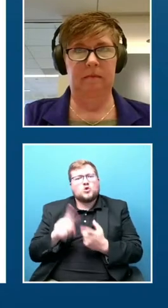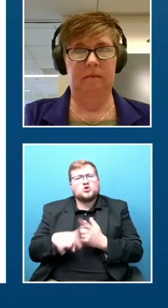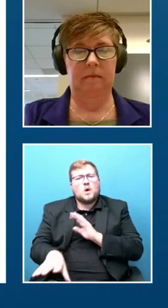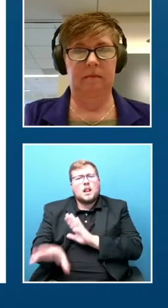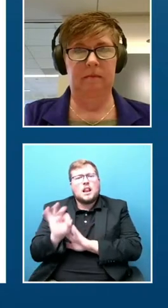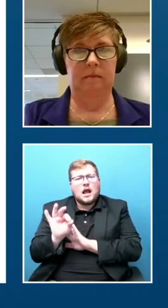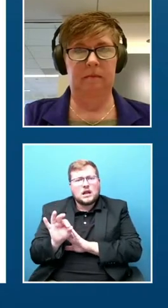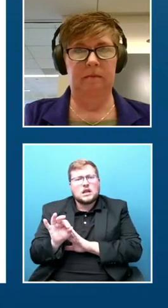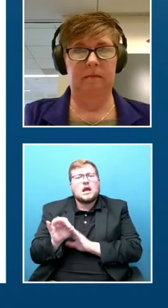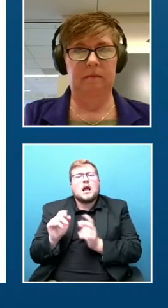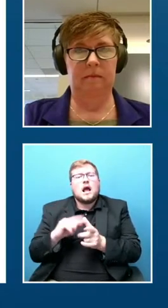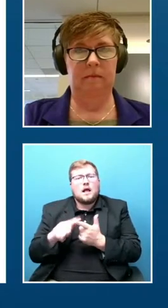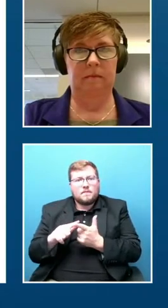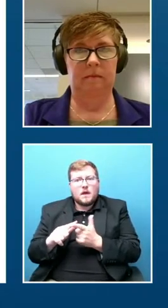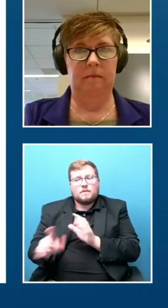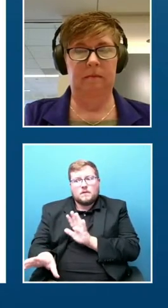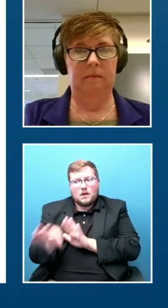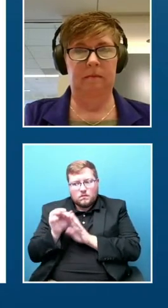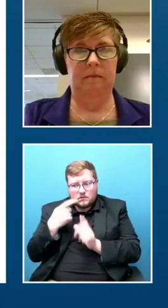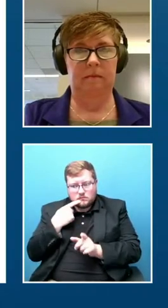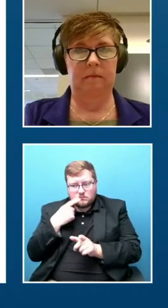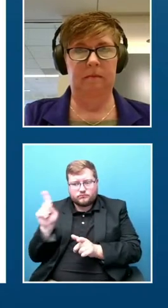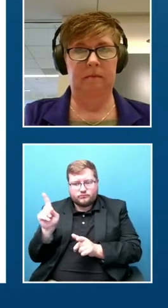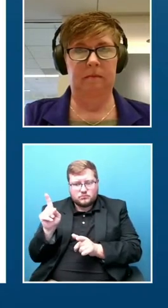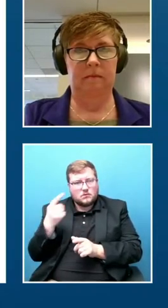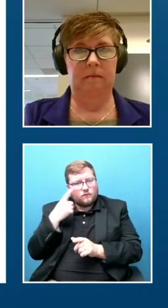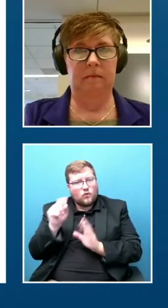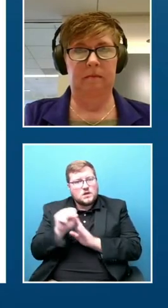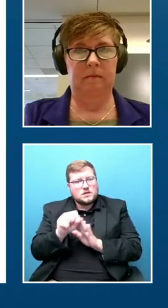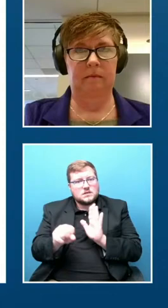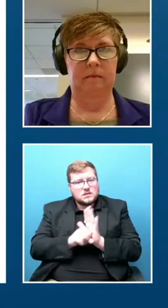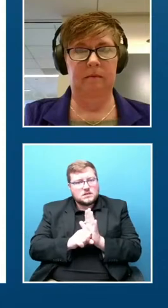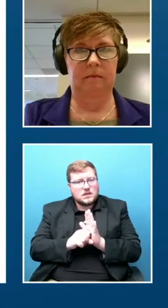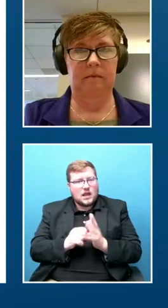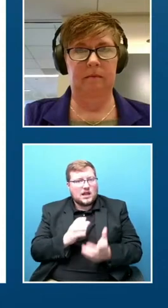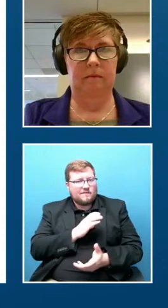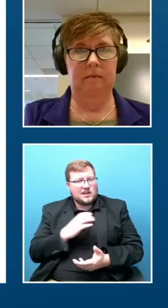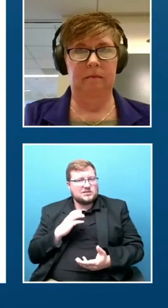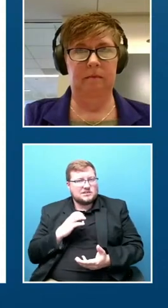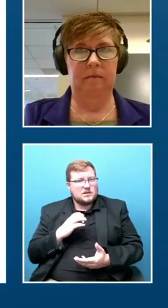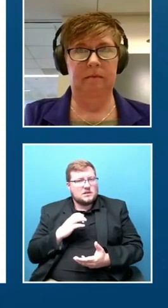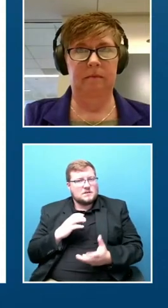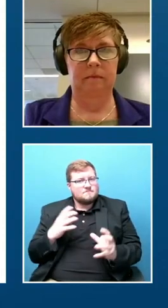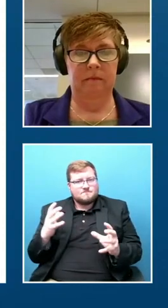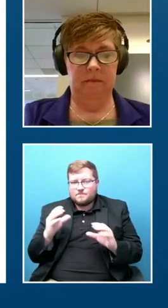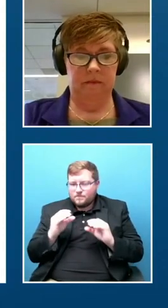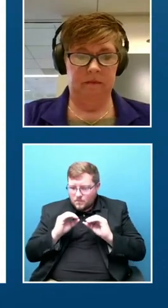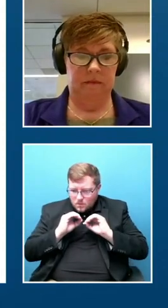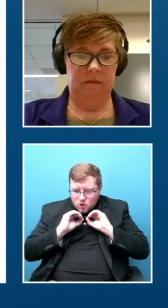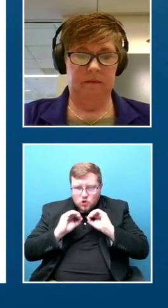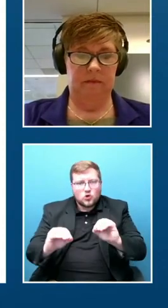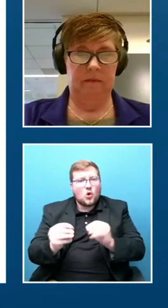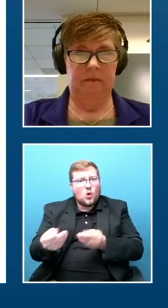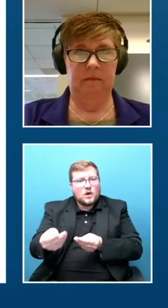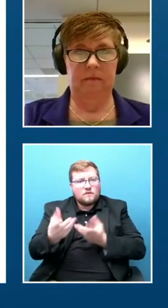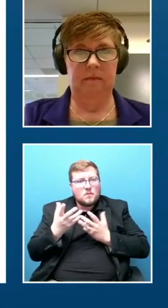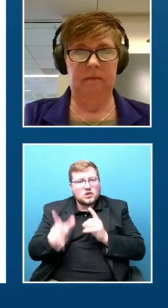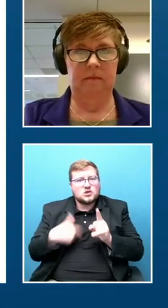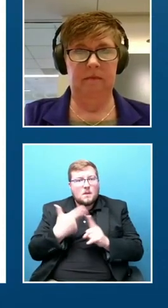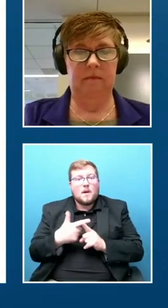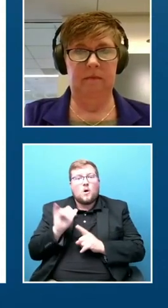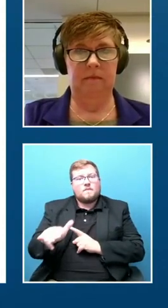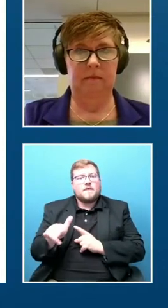actual election of state delegates to the state convention. I did not receive notice of the Democratic Executive Committee meeting by any